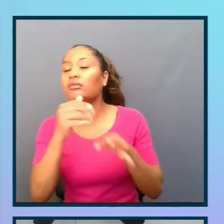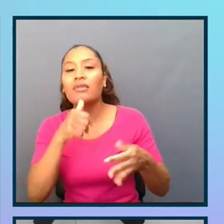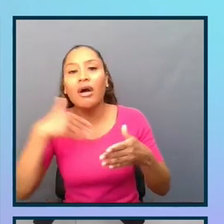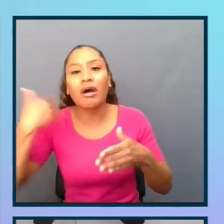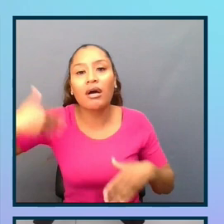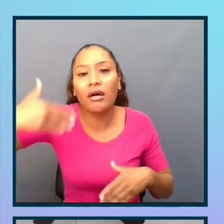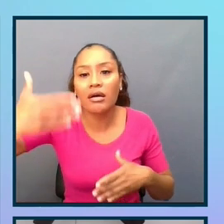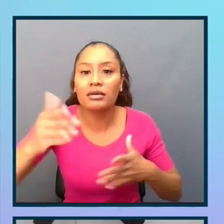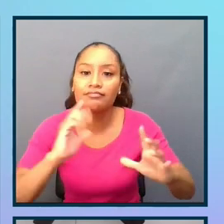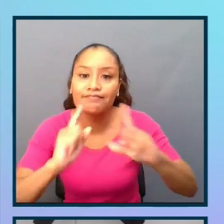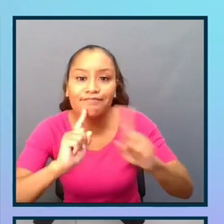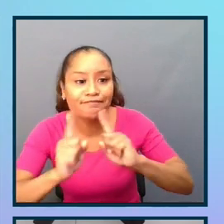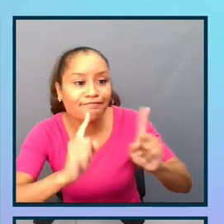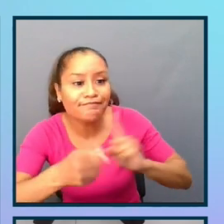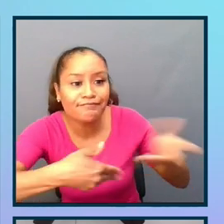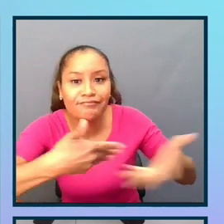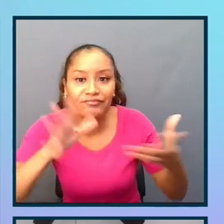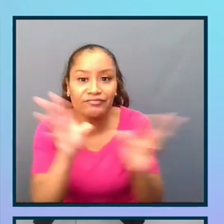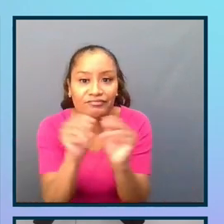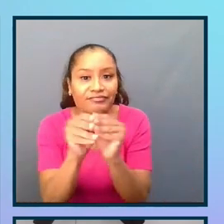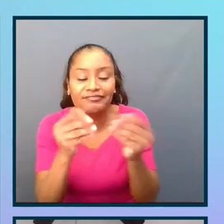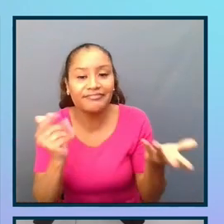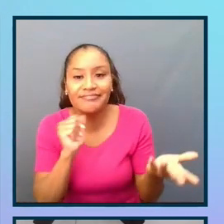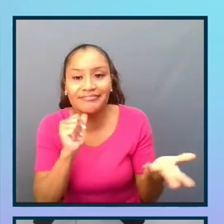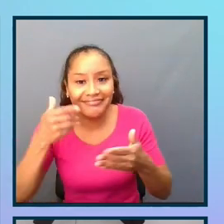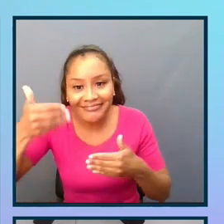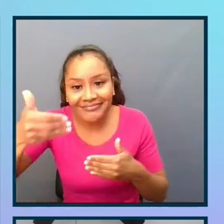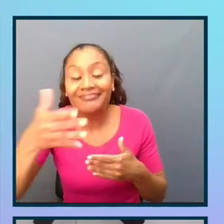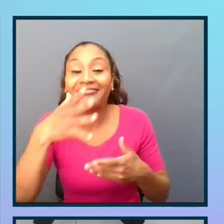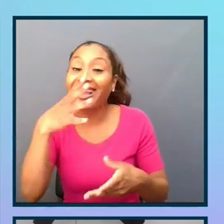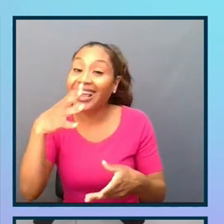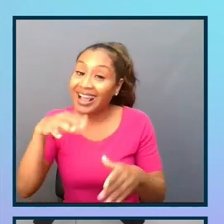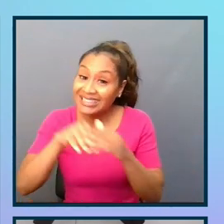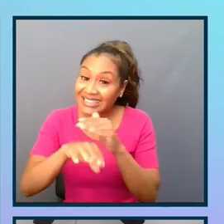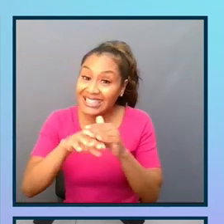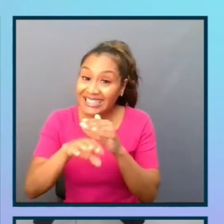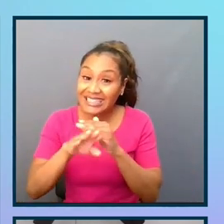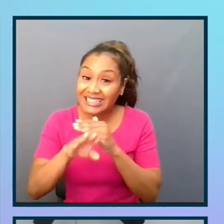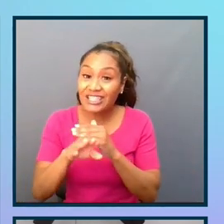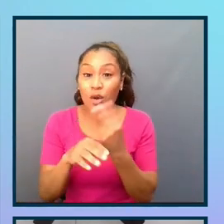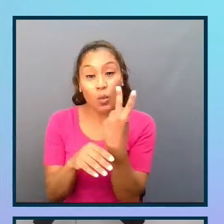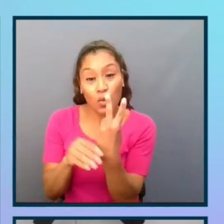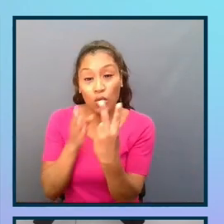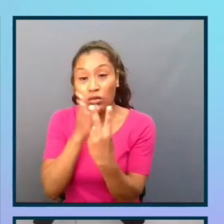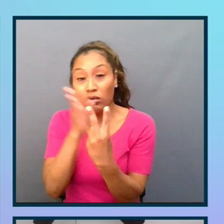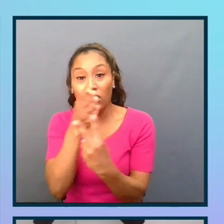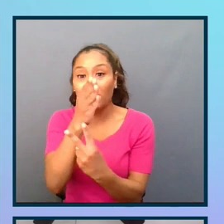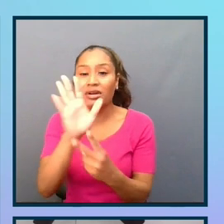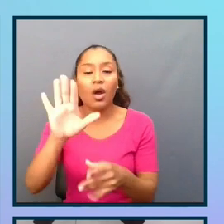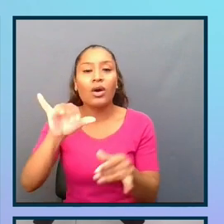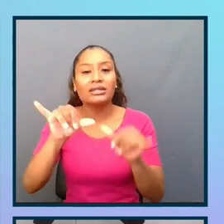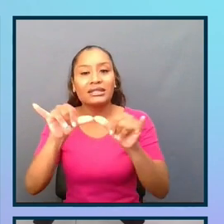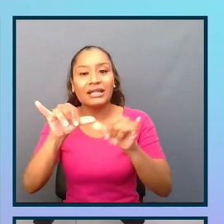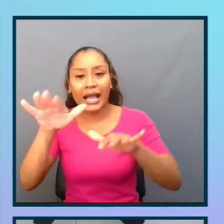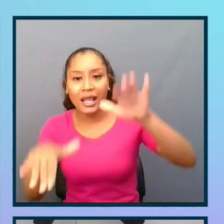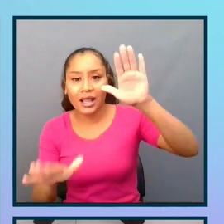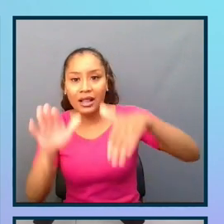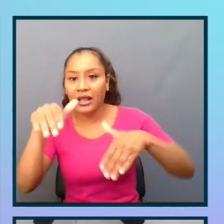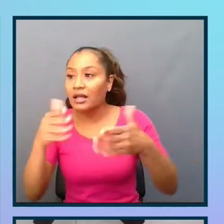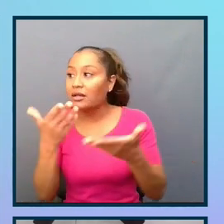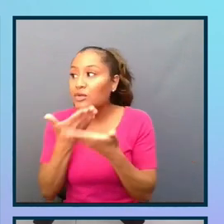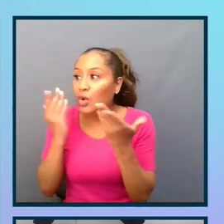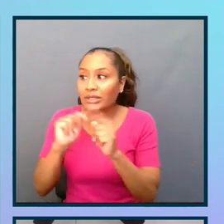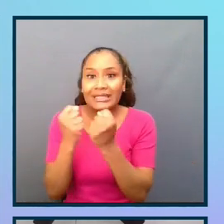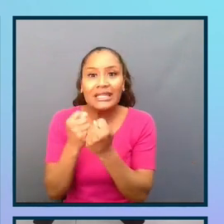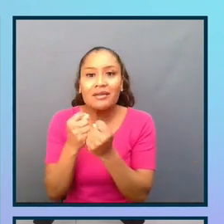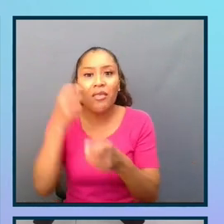Within the organization either. And also, accessibility isn't binary, it's a scale. Without dialogue within teams, it's difficult to